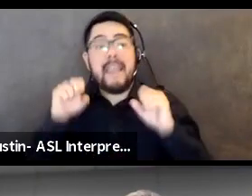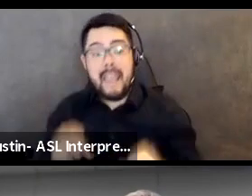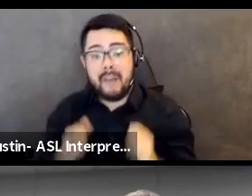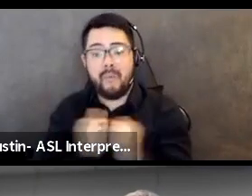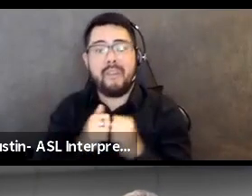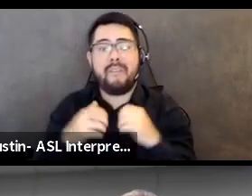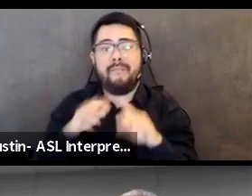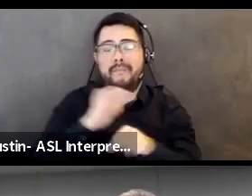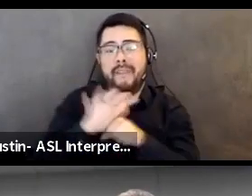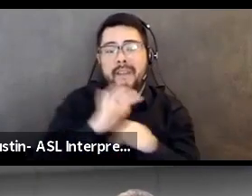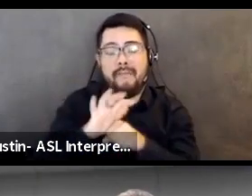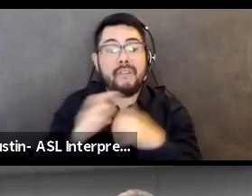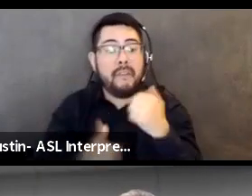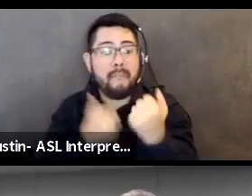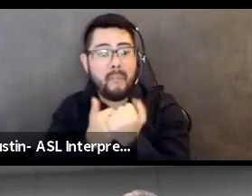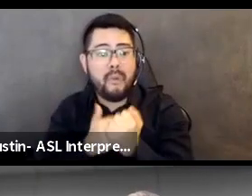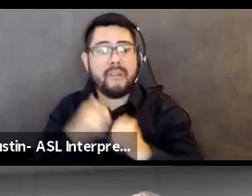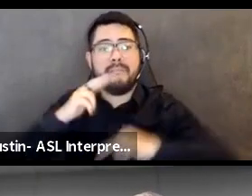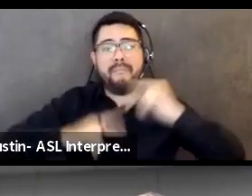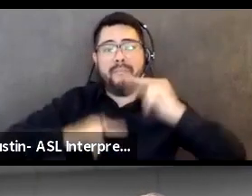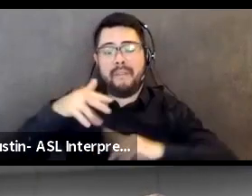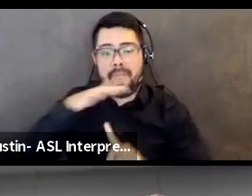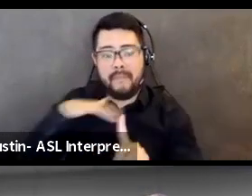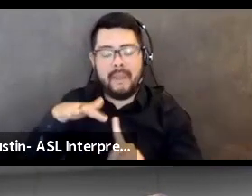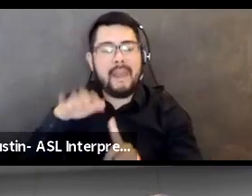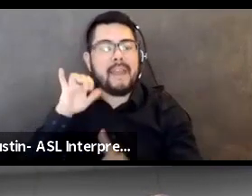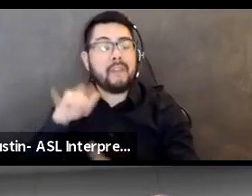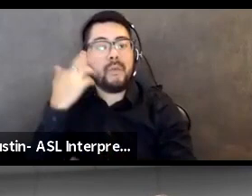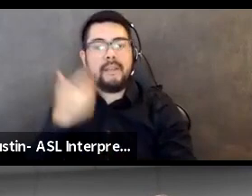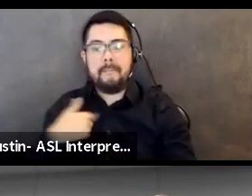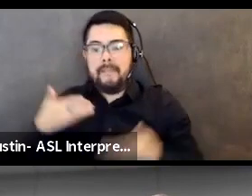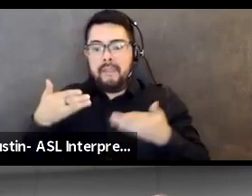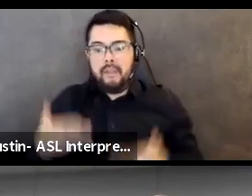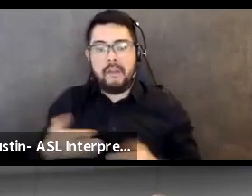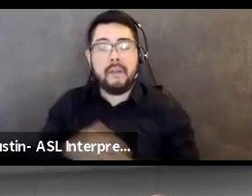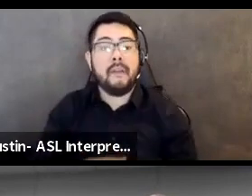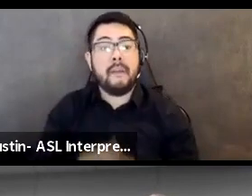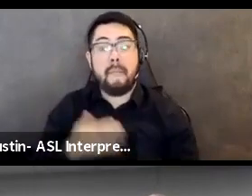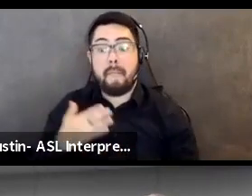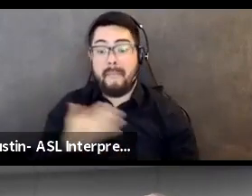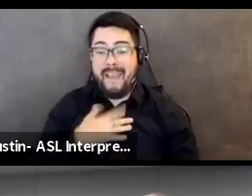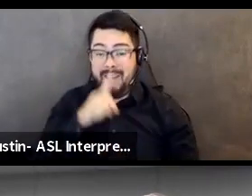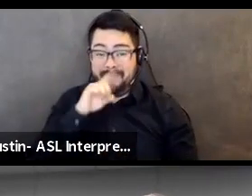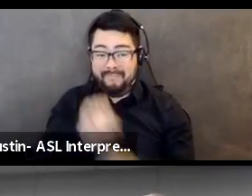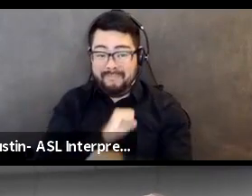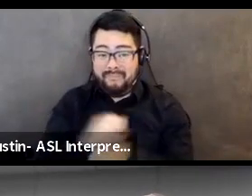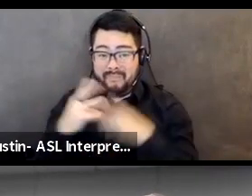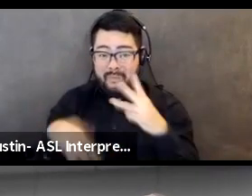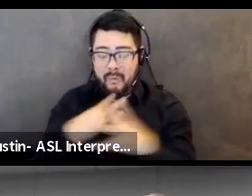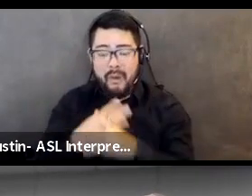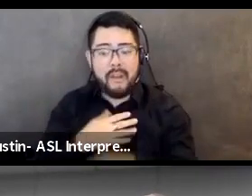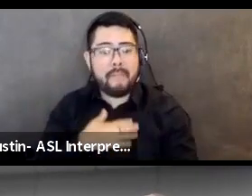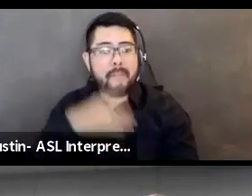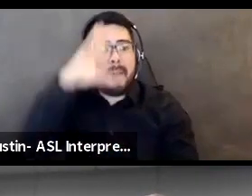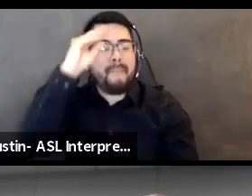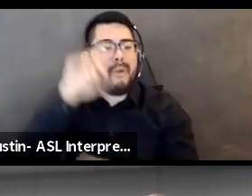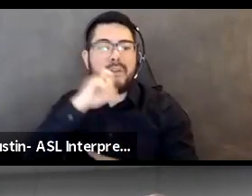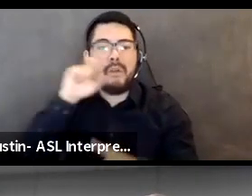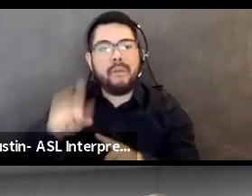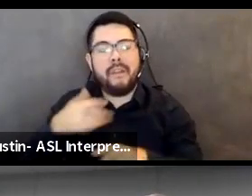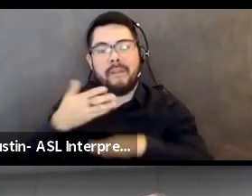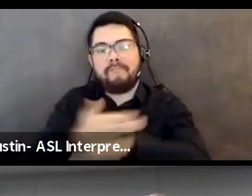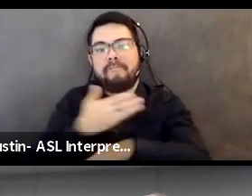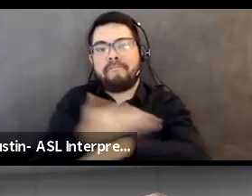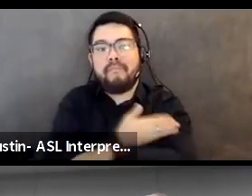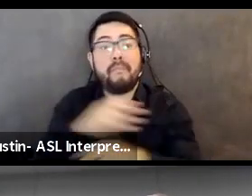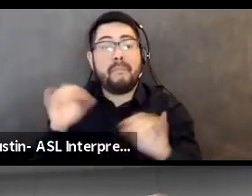support this is why i am speaking to you today in reality my black sons do not need an upgraded playground which primarily appeases the